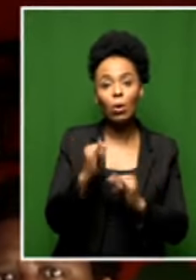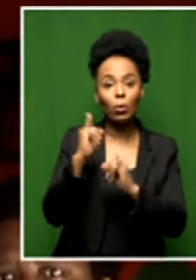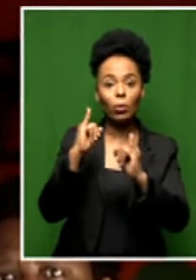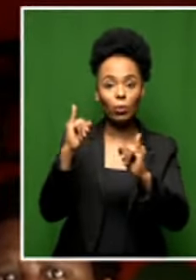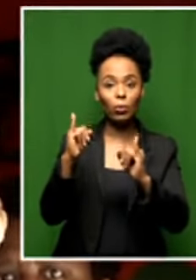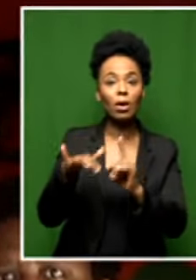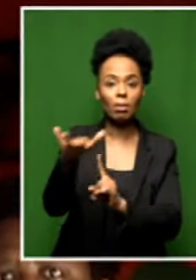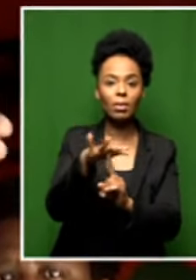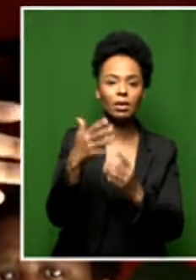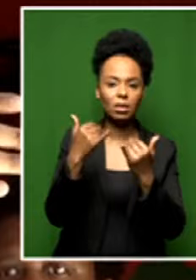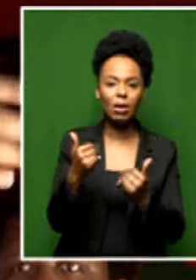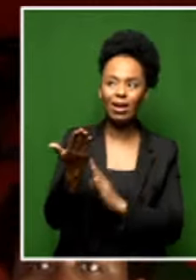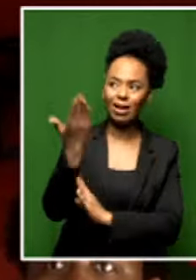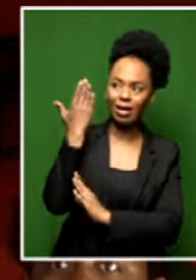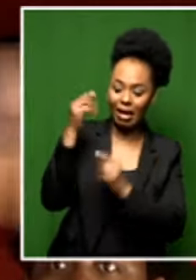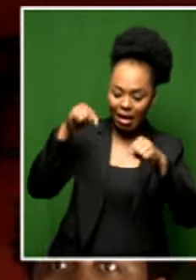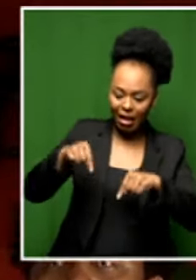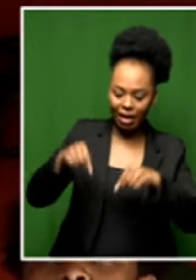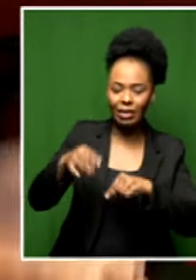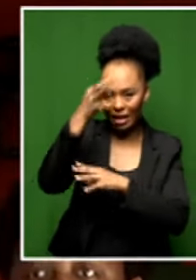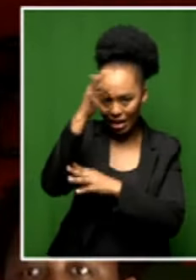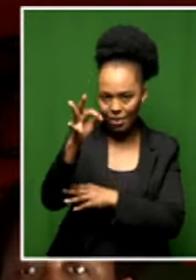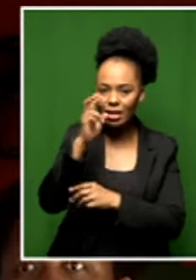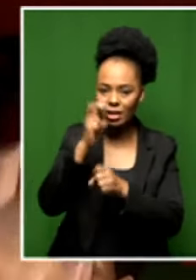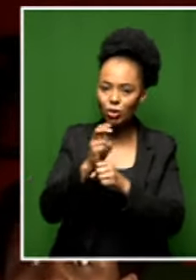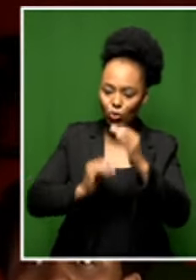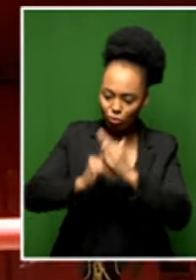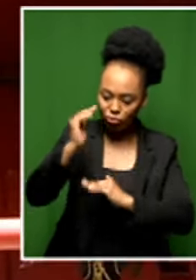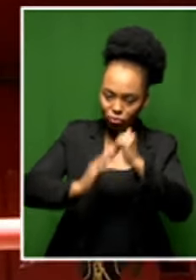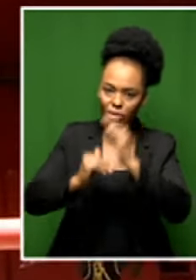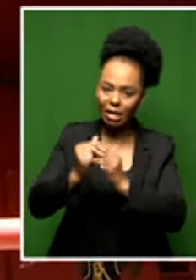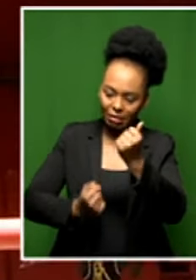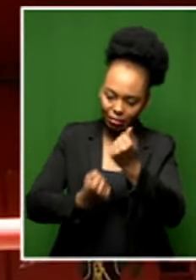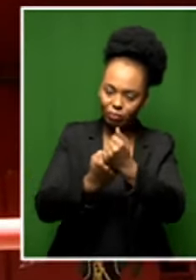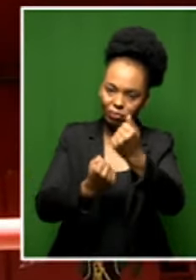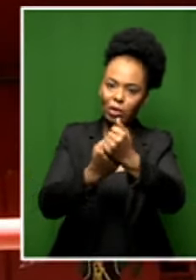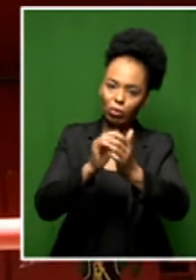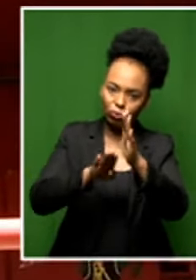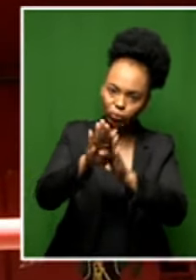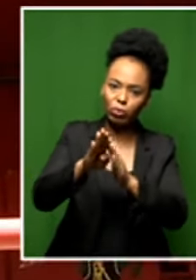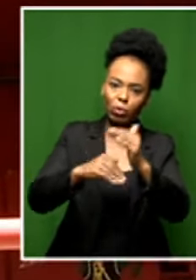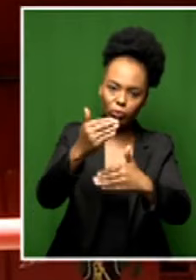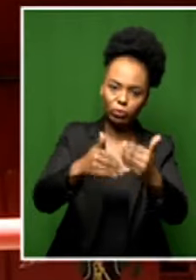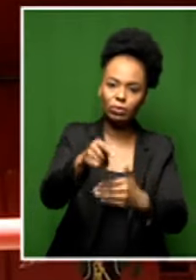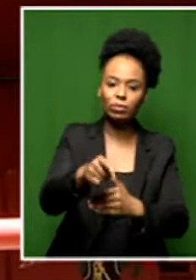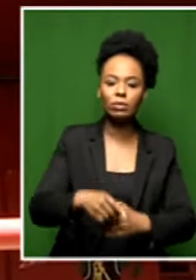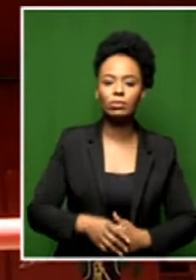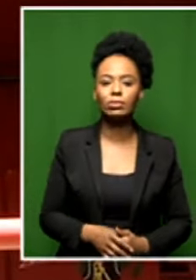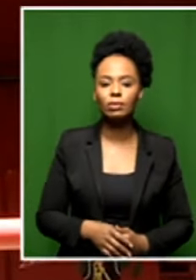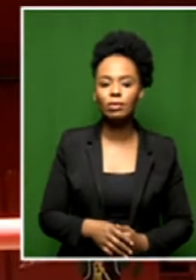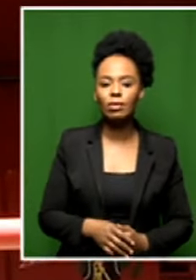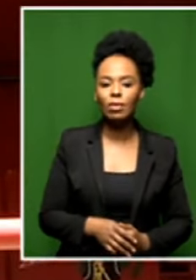governing party should have maintained the infrastructure of the former Buputatswana homeland. This place under